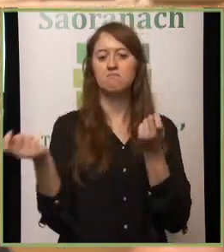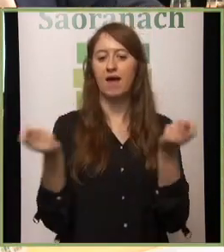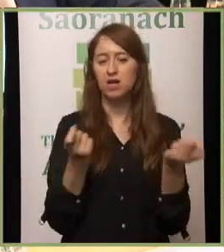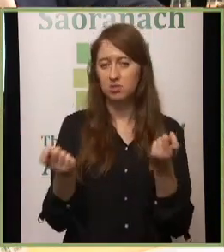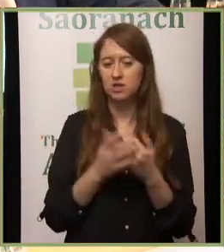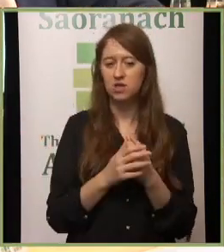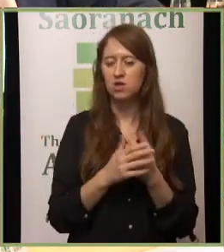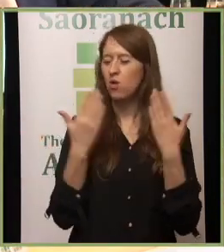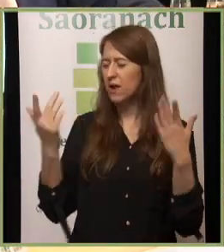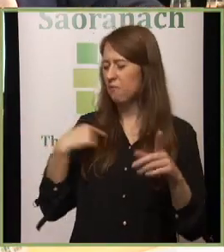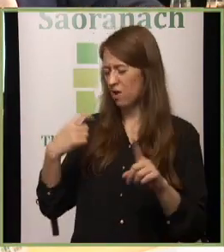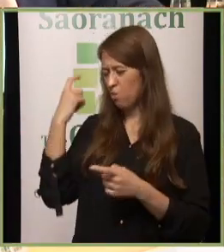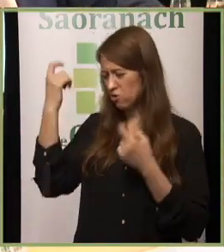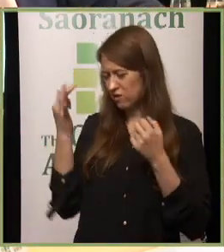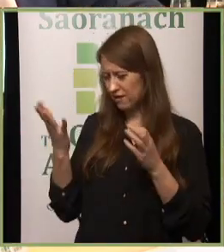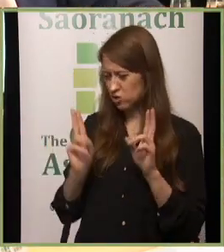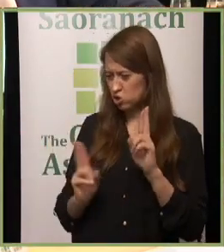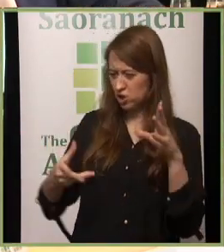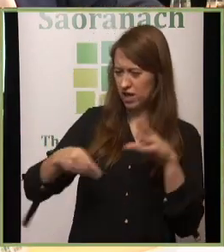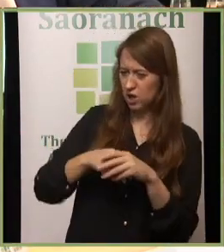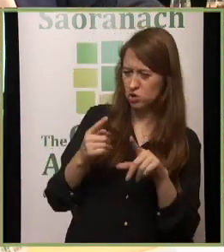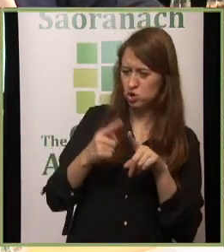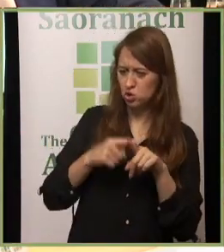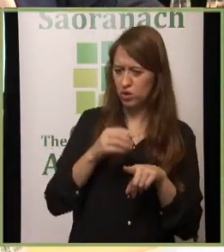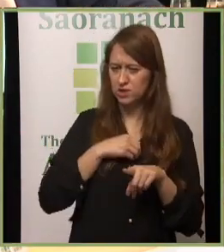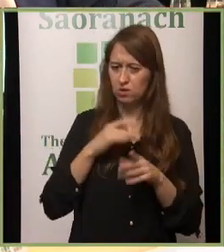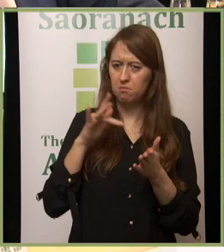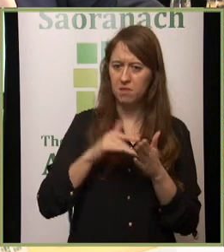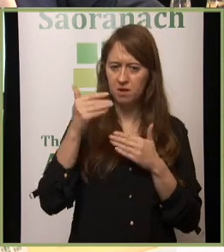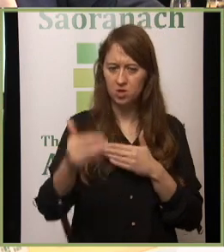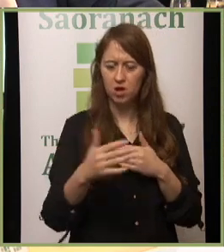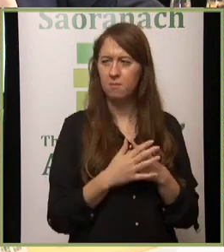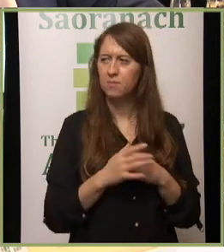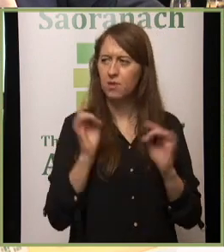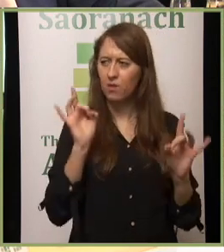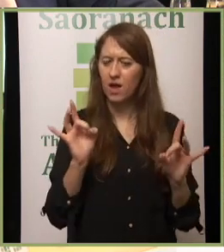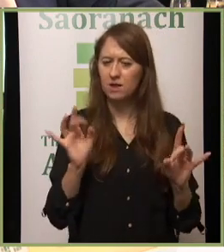include the short to medium term in this? I'm not sure if we go with option 2.